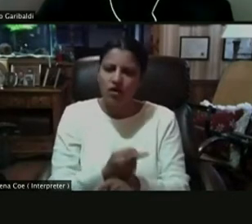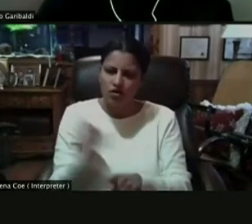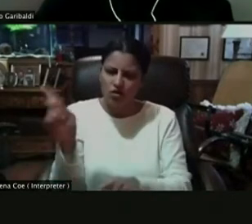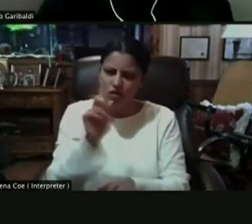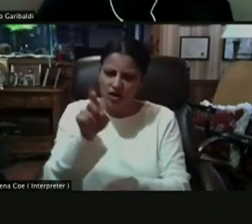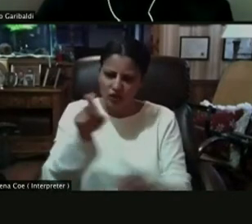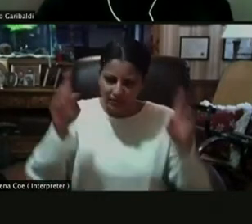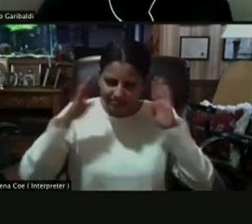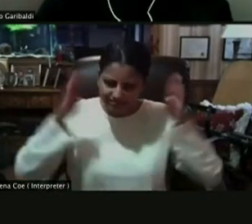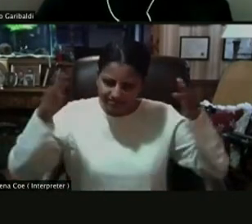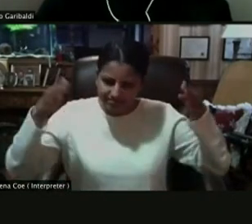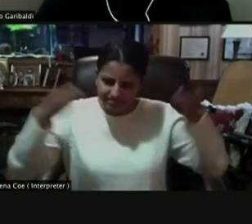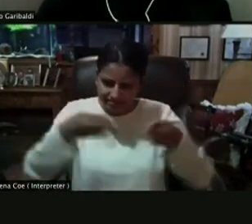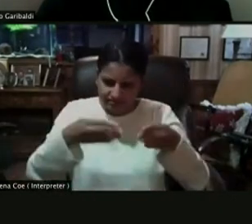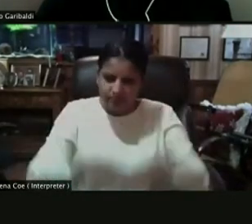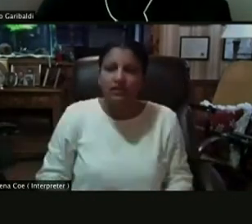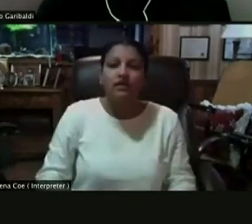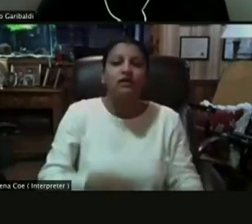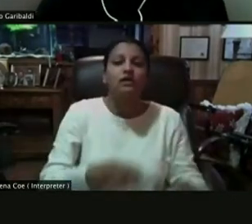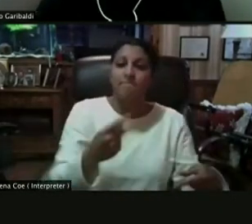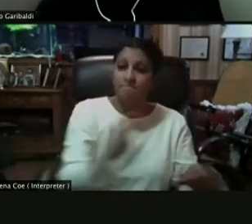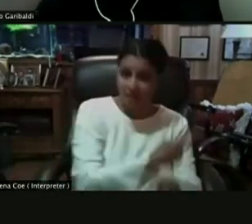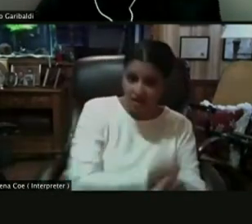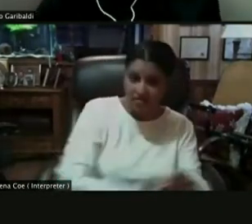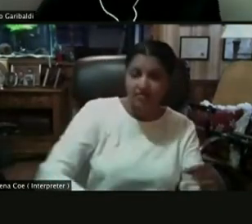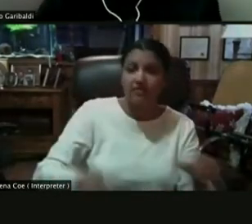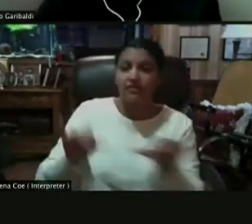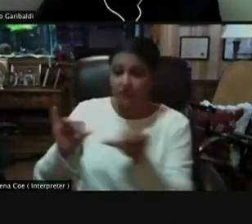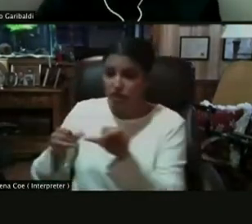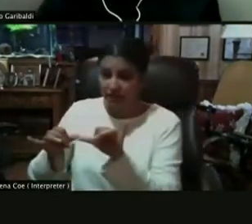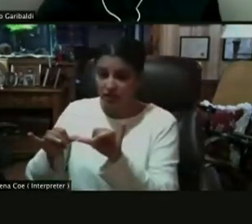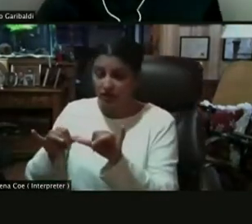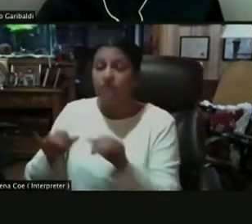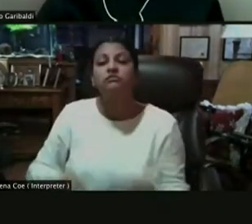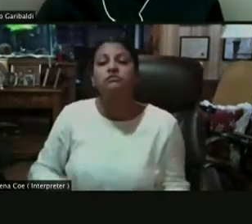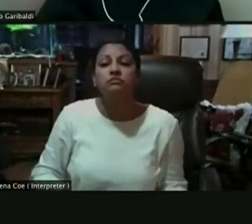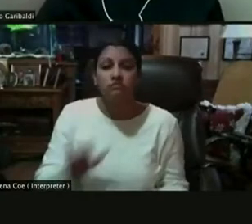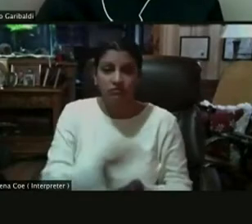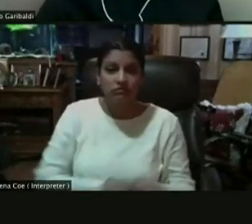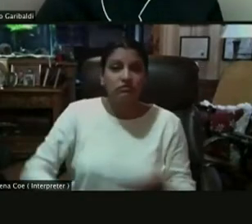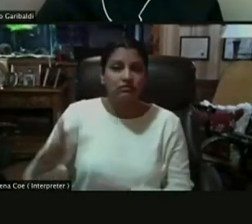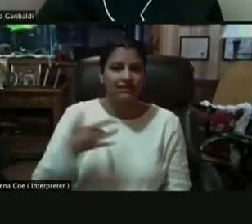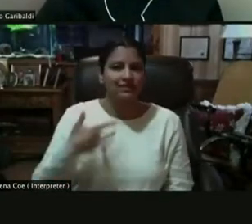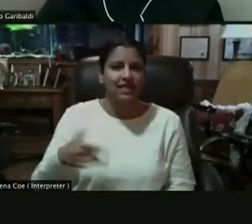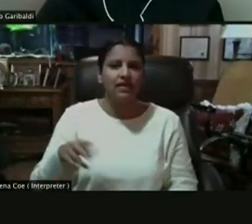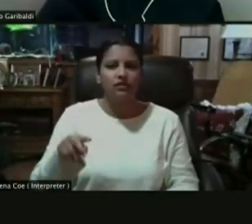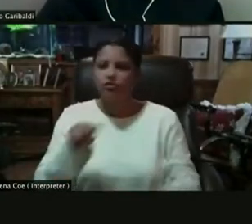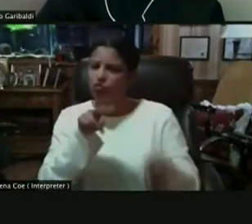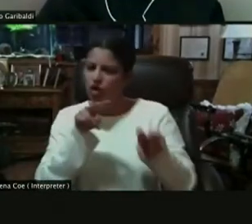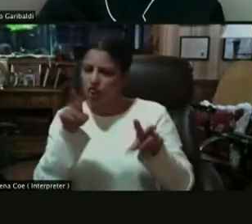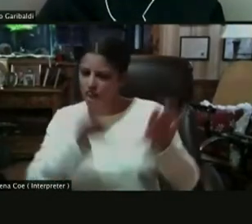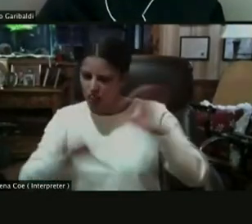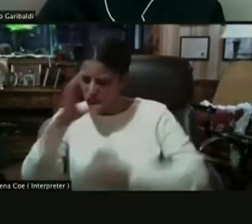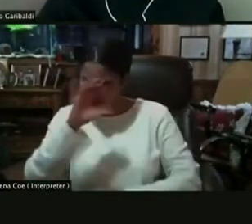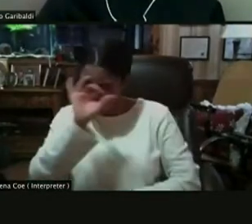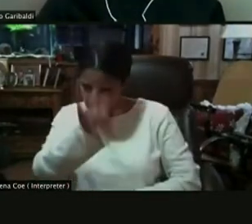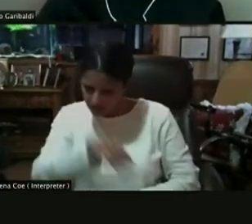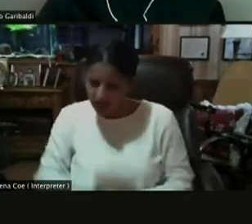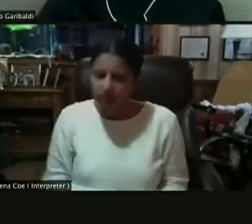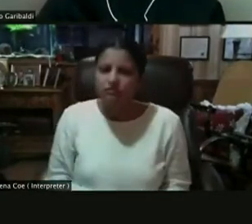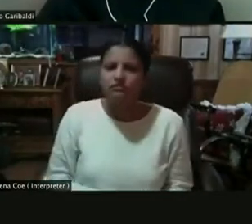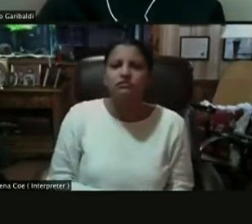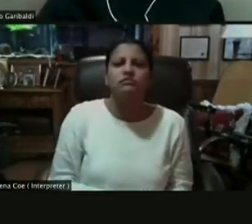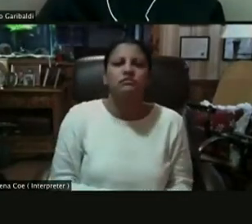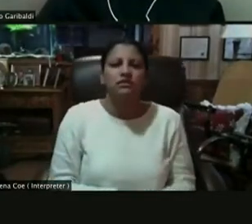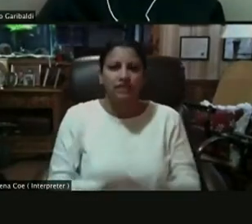for engineering, math is definitely one of the things that universities look for, having sufficient background in math. Usually engineering schools then make you